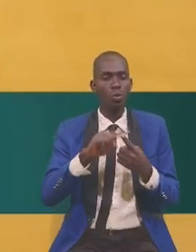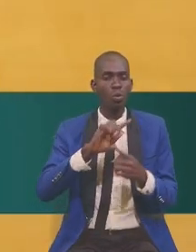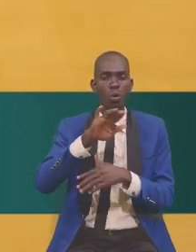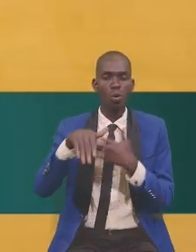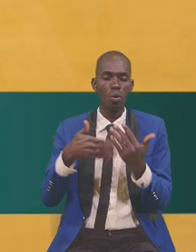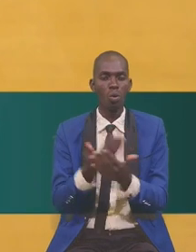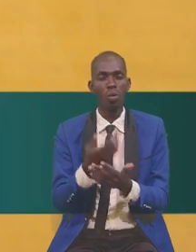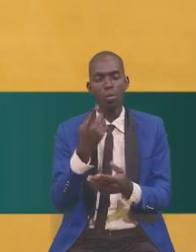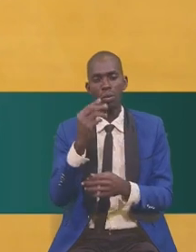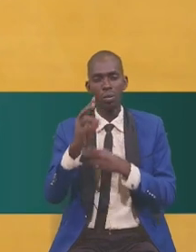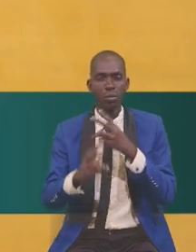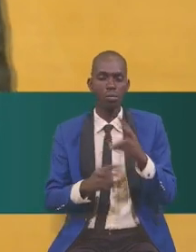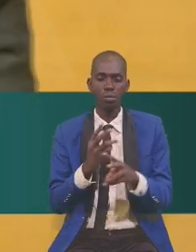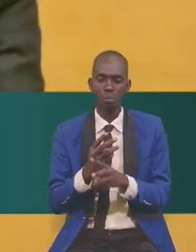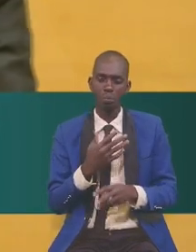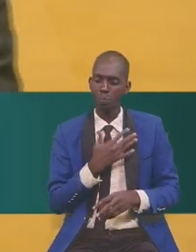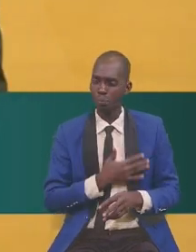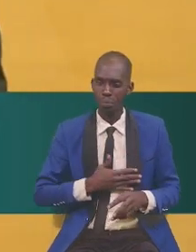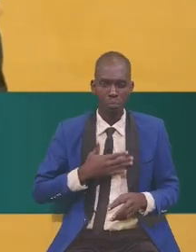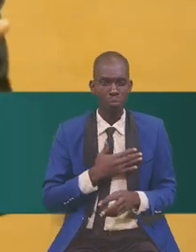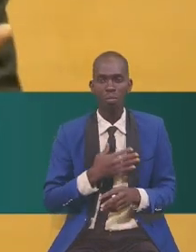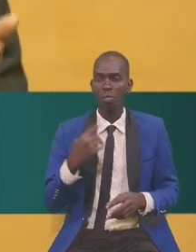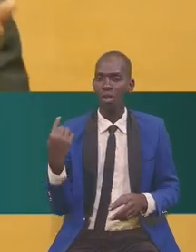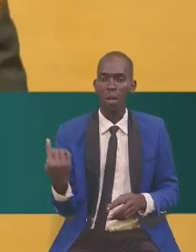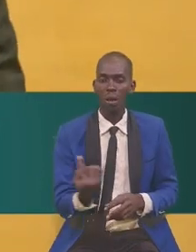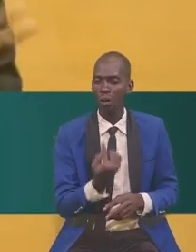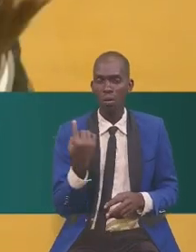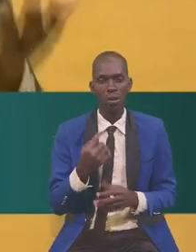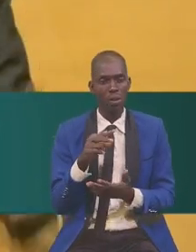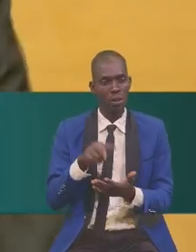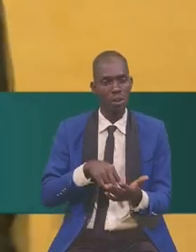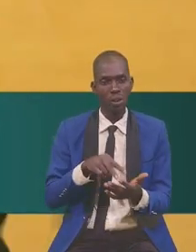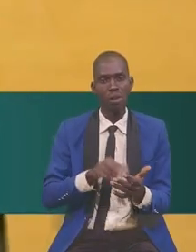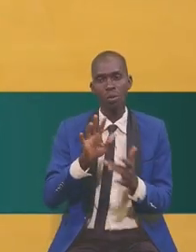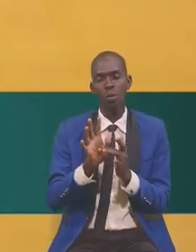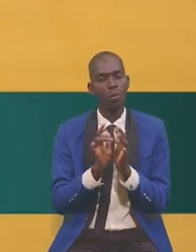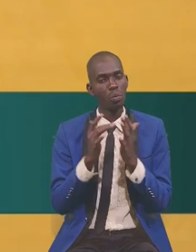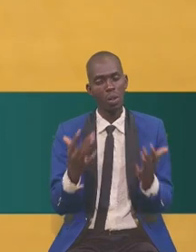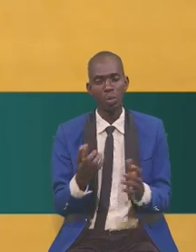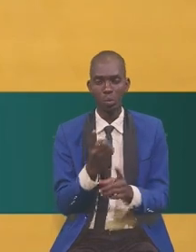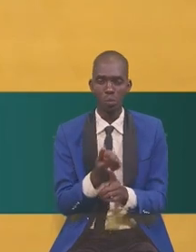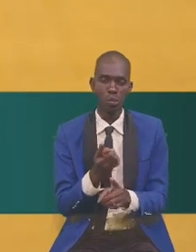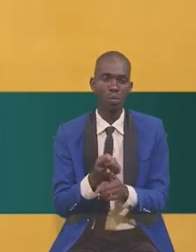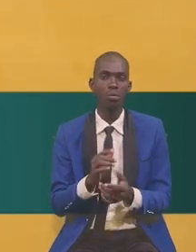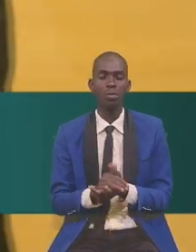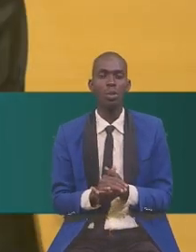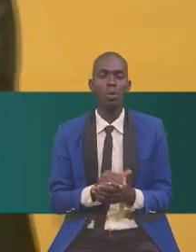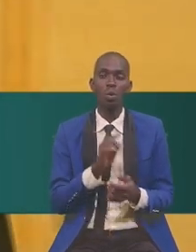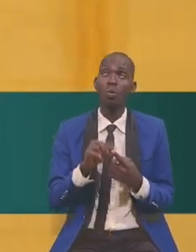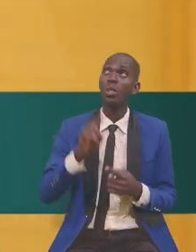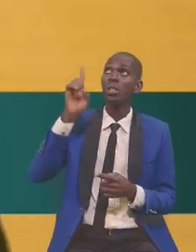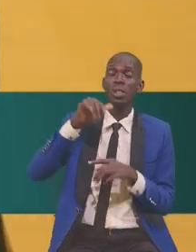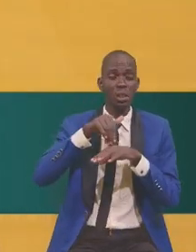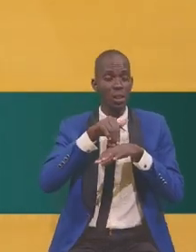the world. Please always read your Bible aright. When he sent them